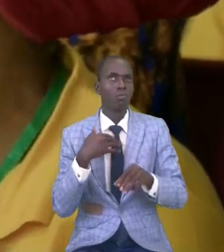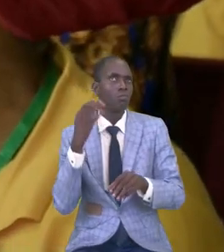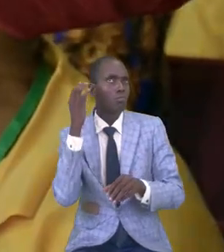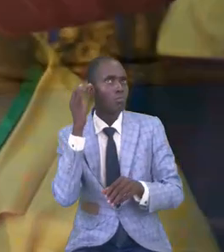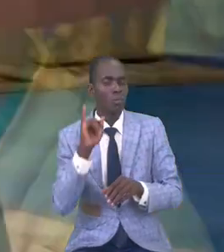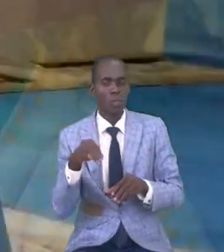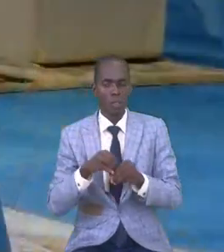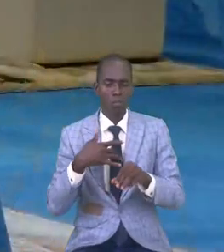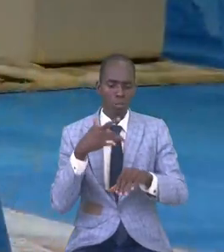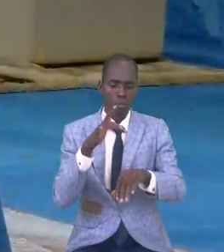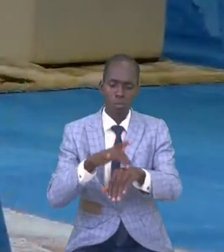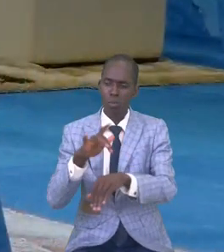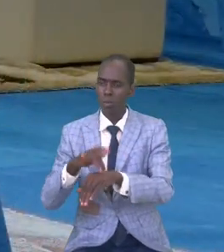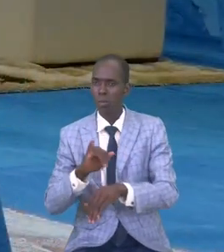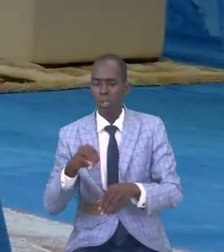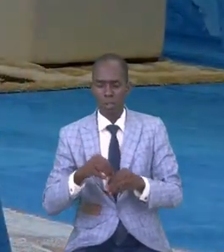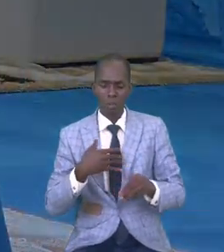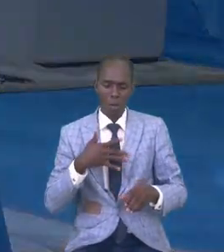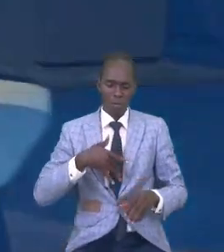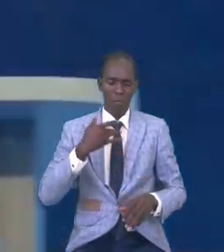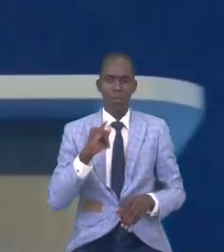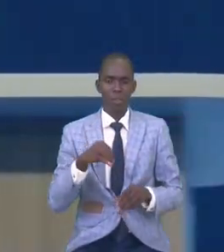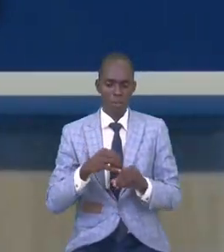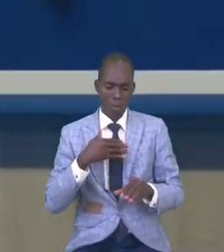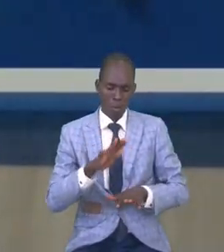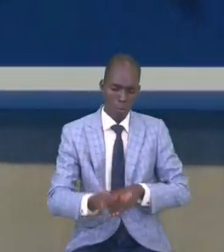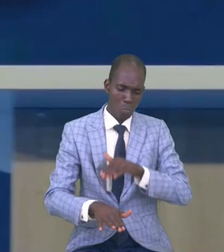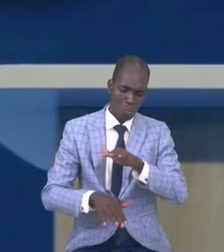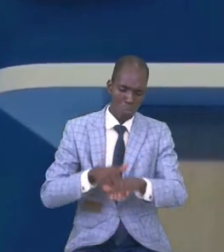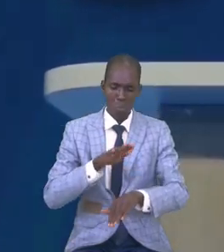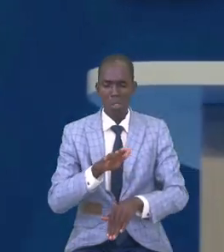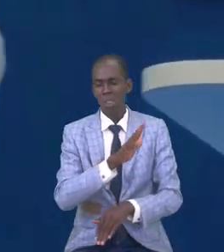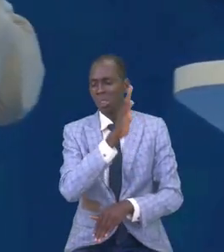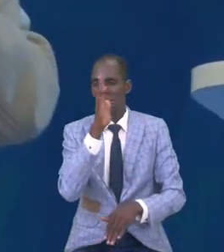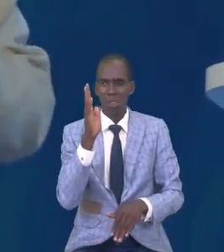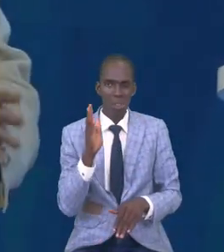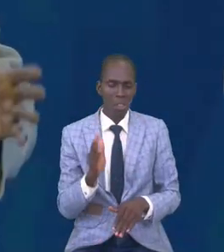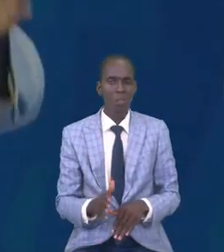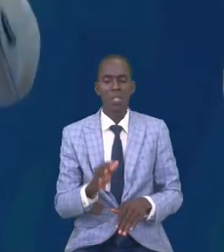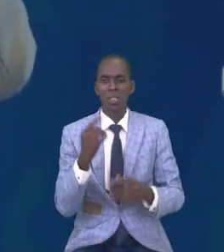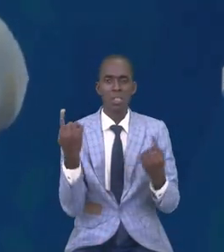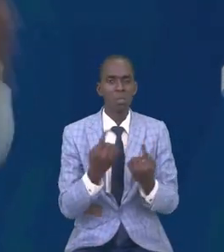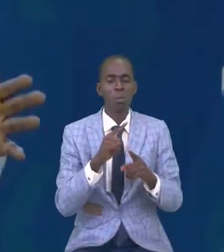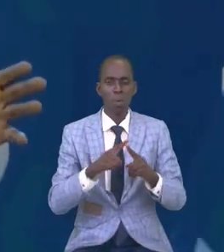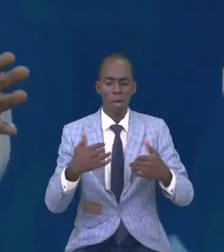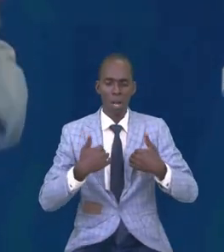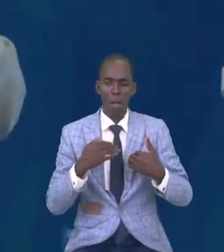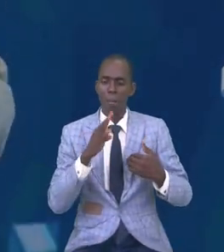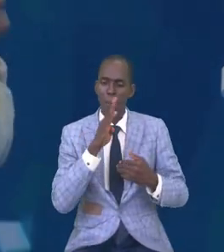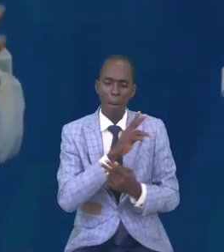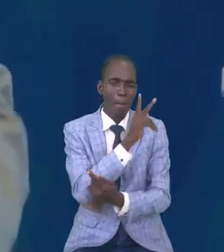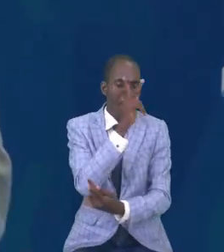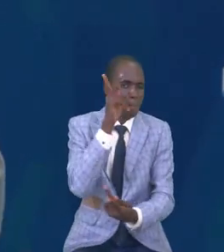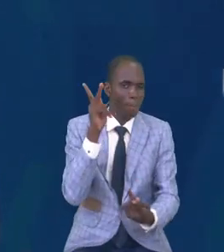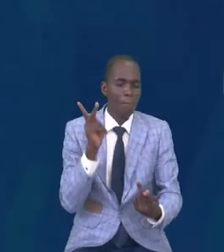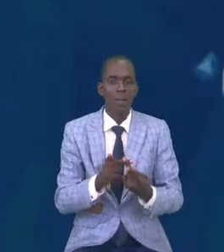his feeling, in his walking, in anything he did, he had lived a perfect life, a